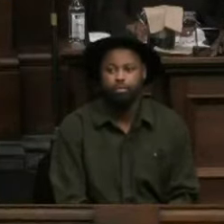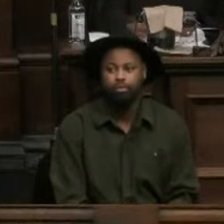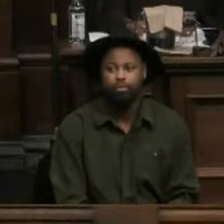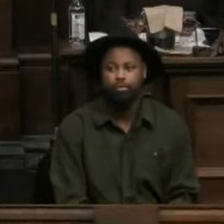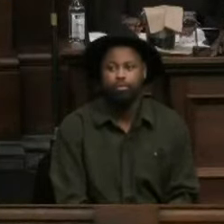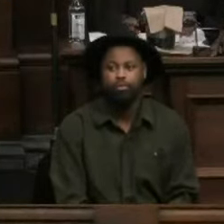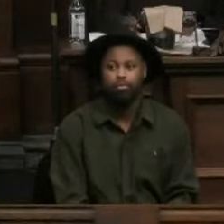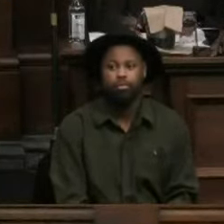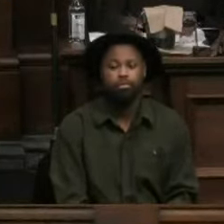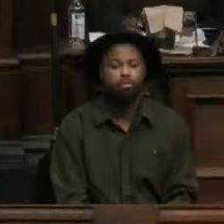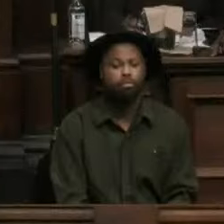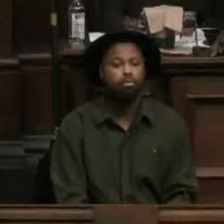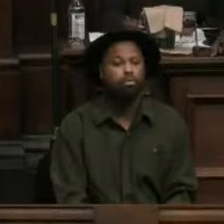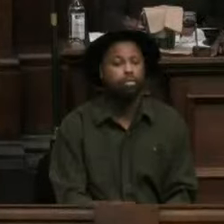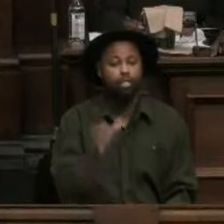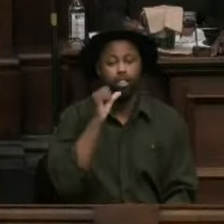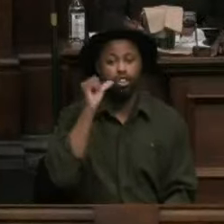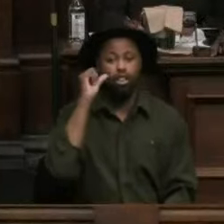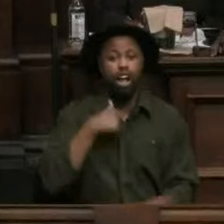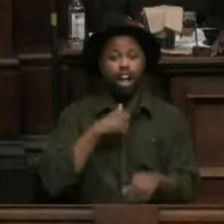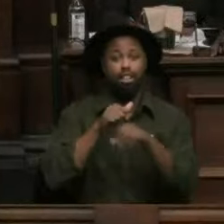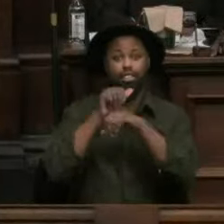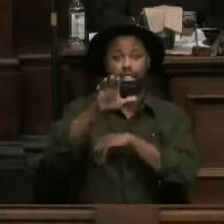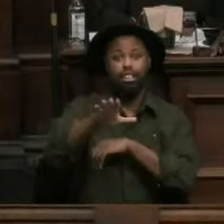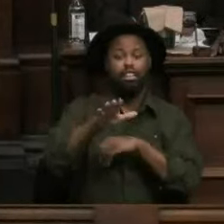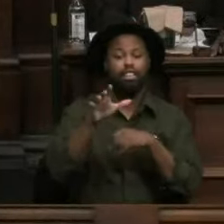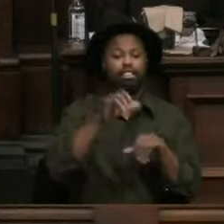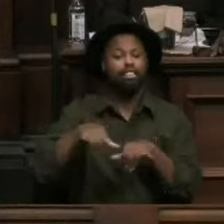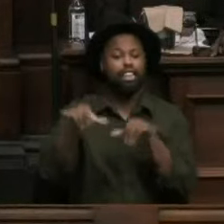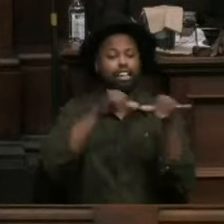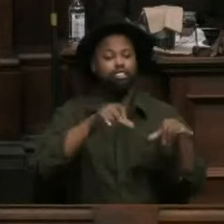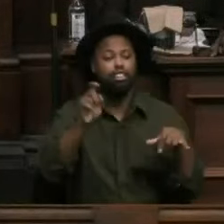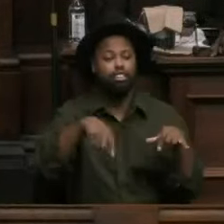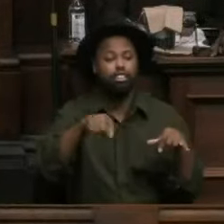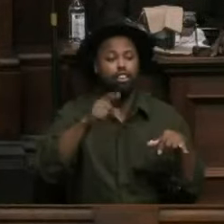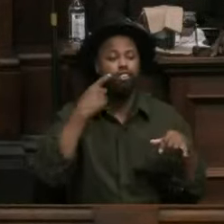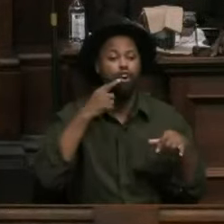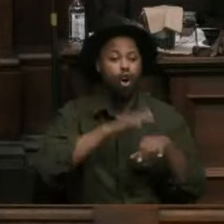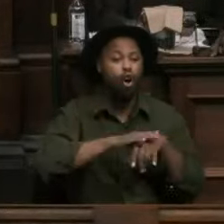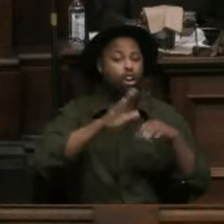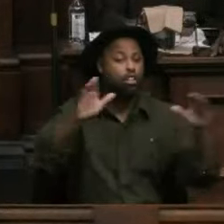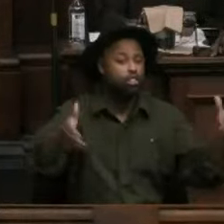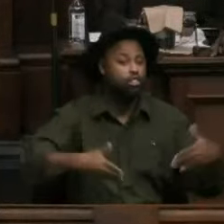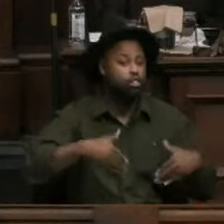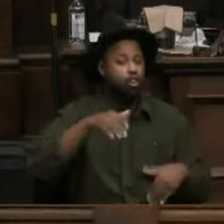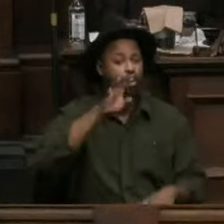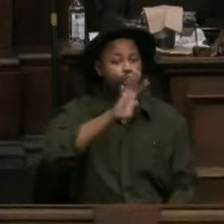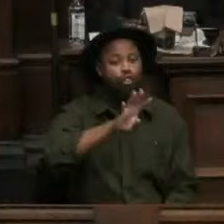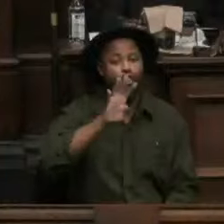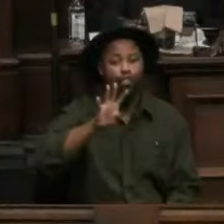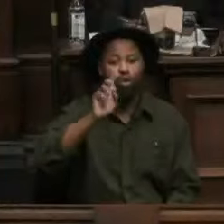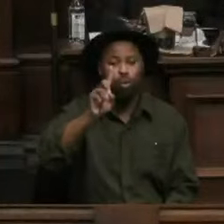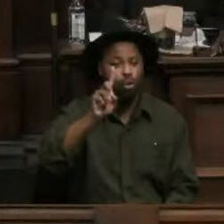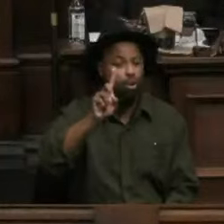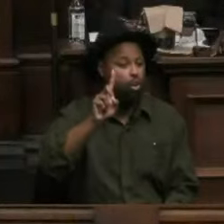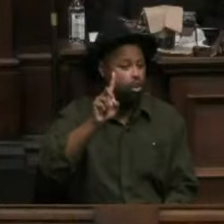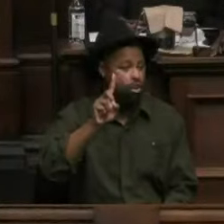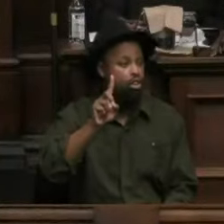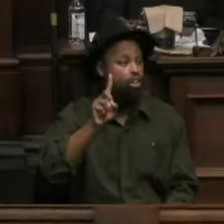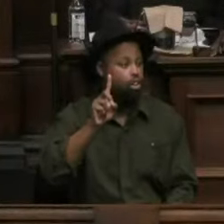So yesterday I submitted a statement of necessity on introductory number 441, a resolution